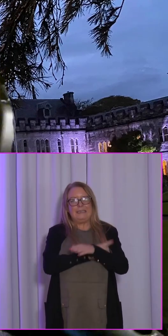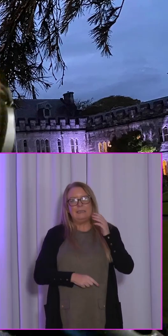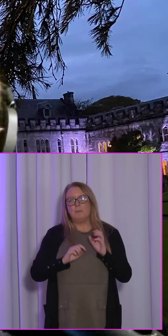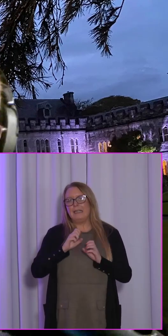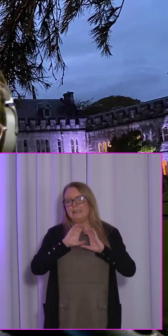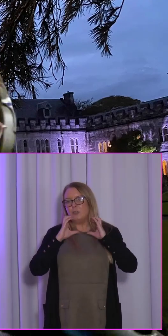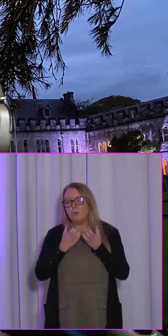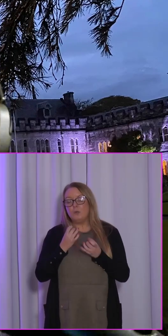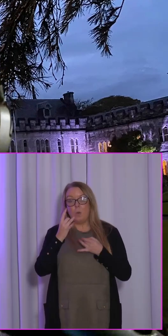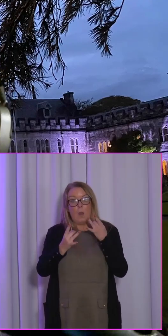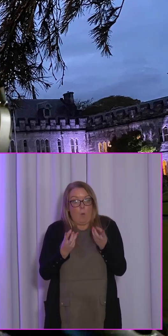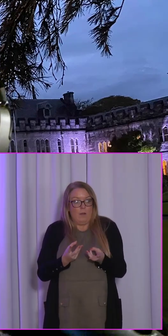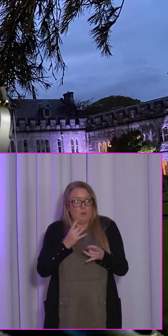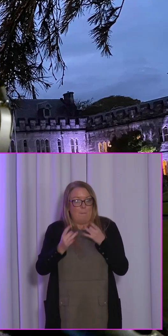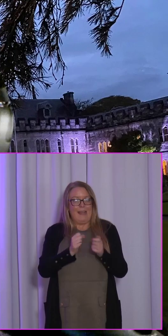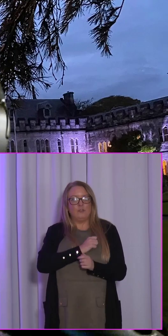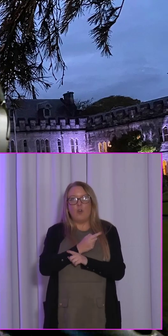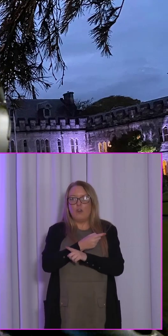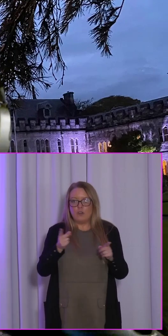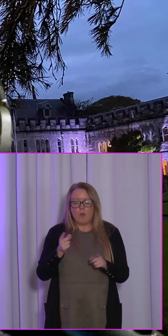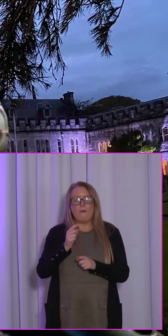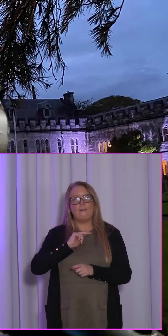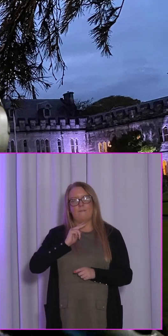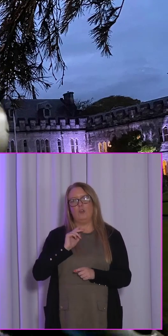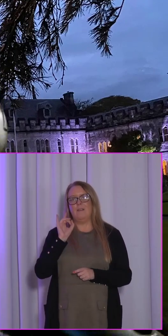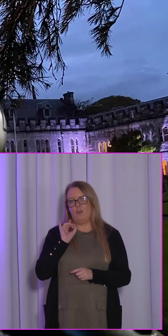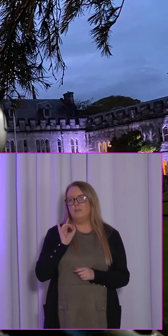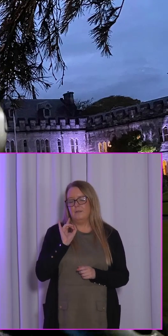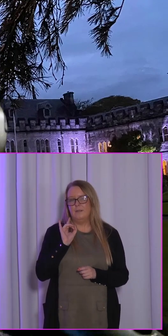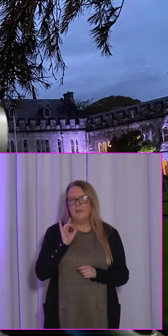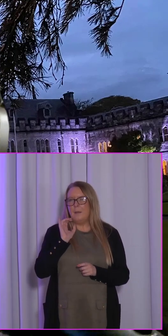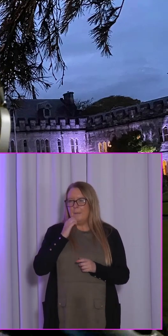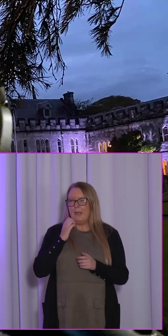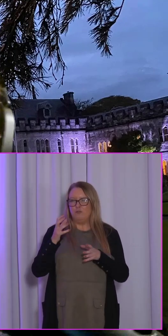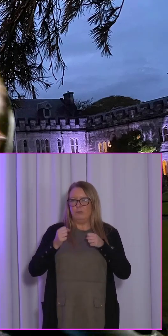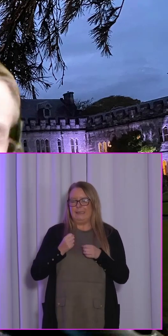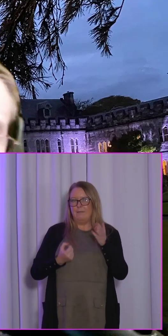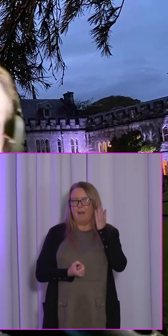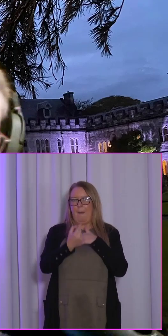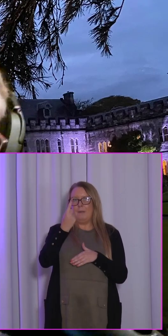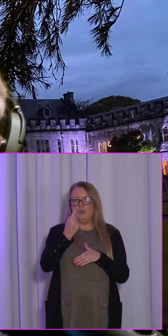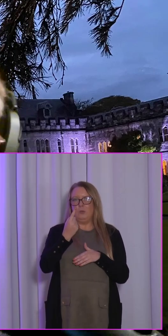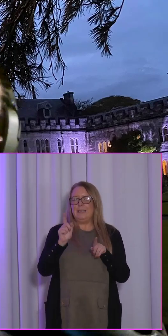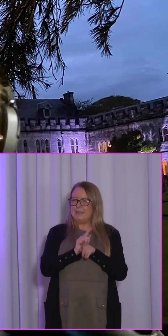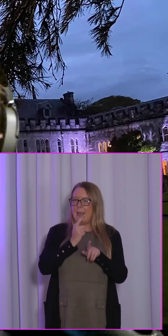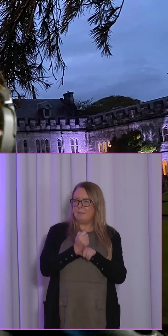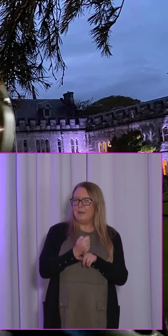that your voice is also heard, because getting that opportunity is fantastic. But also working in the industry, I bring a wealth